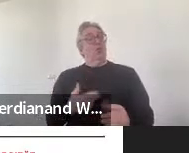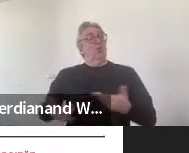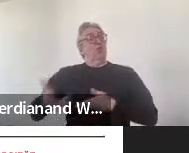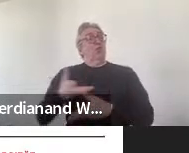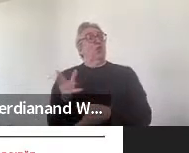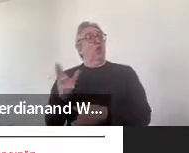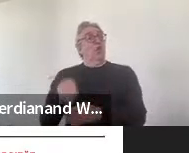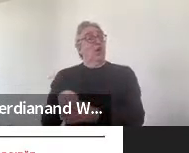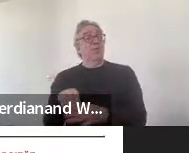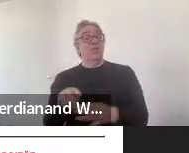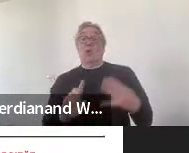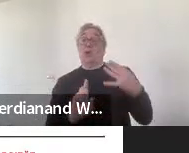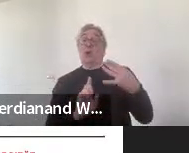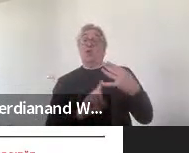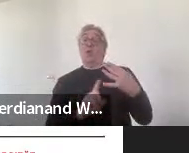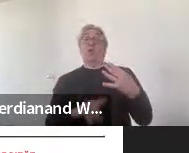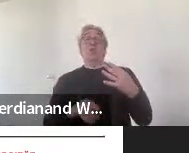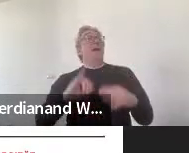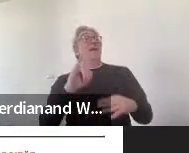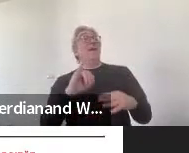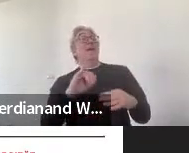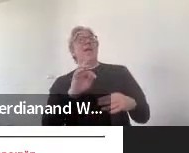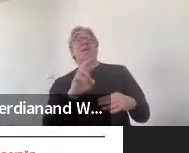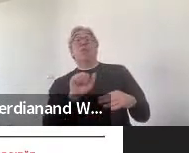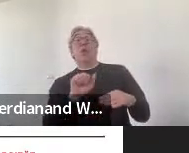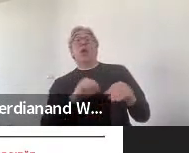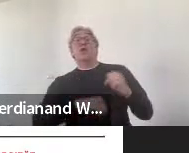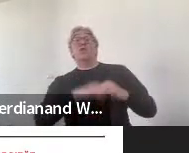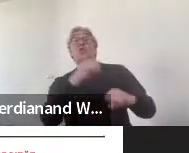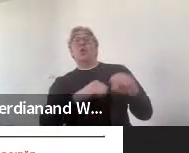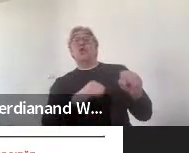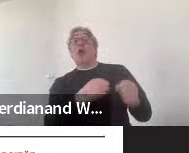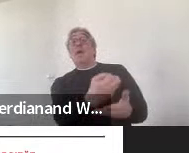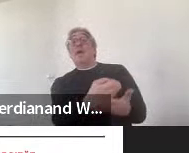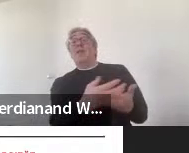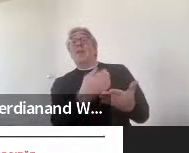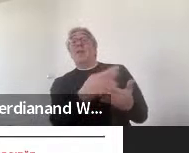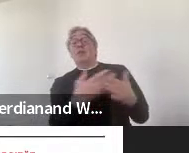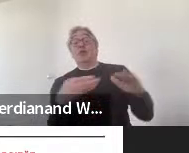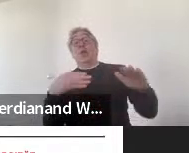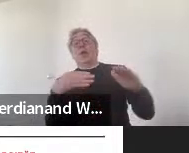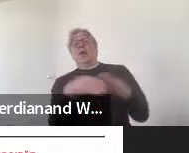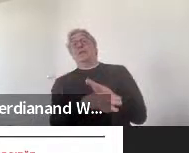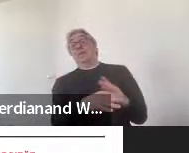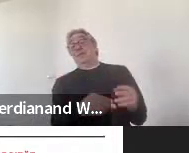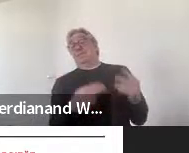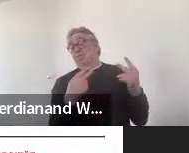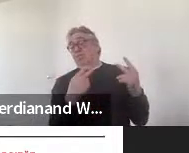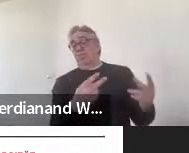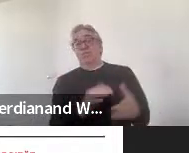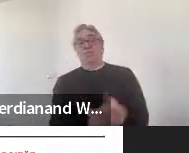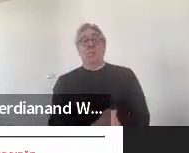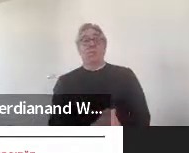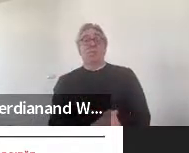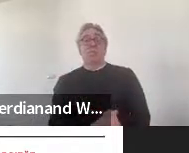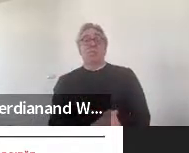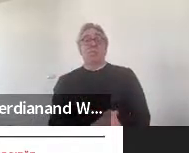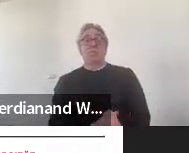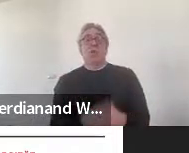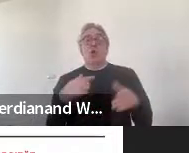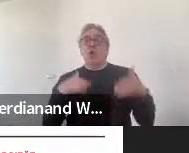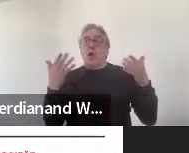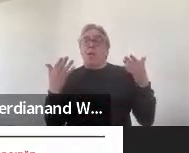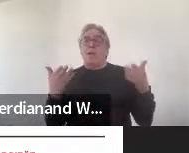ensuring accessibility of infrastructure and information. I would now stick actually to the